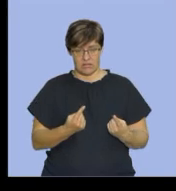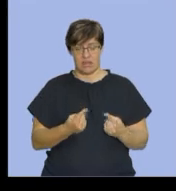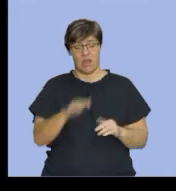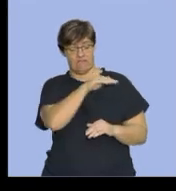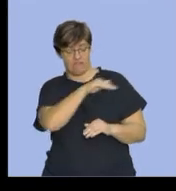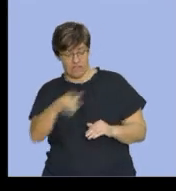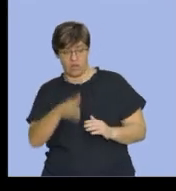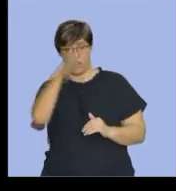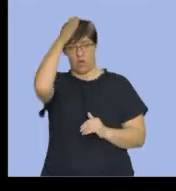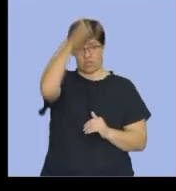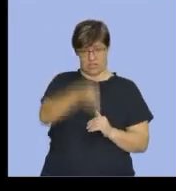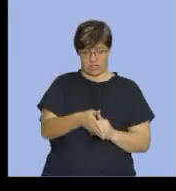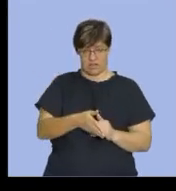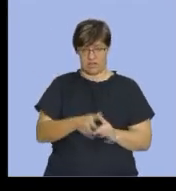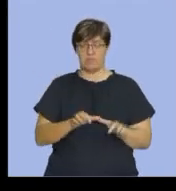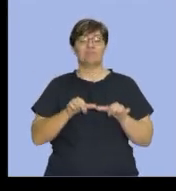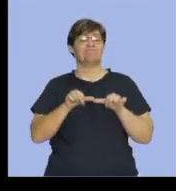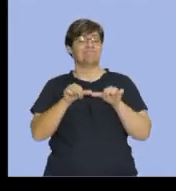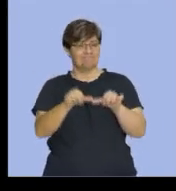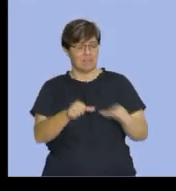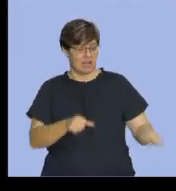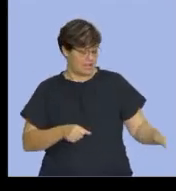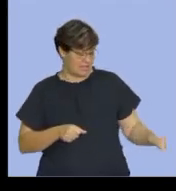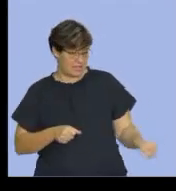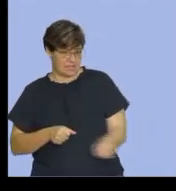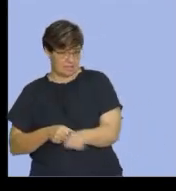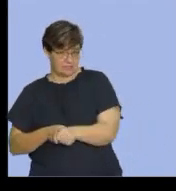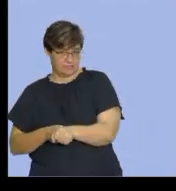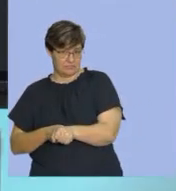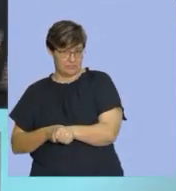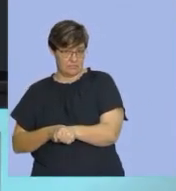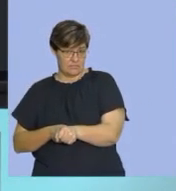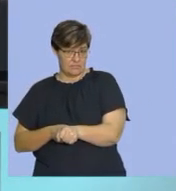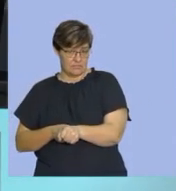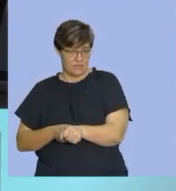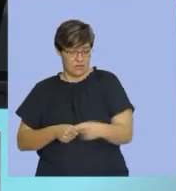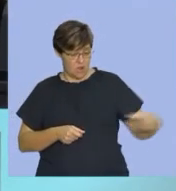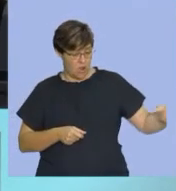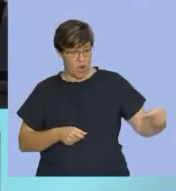the horizontal, that will tend to move the case over the floor. It's going